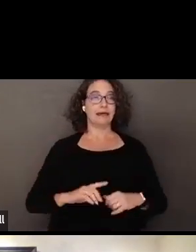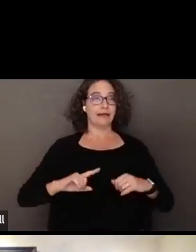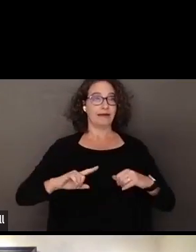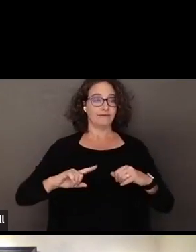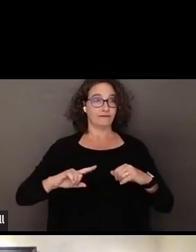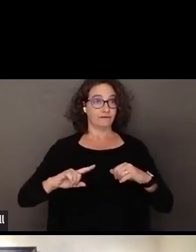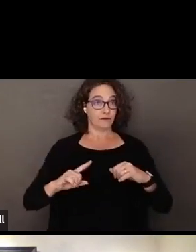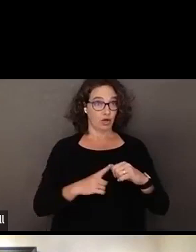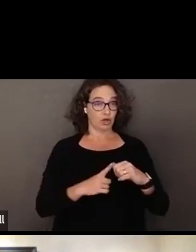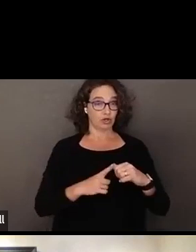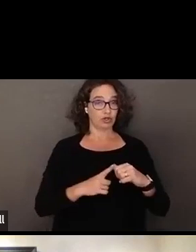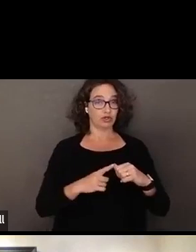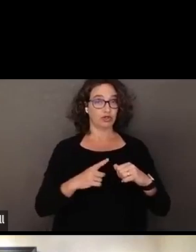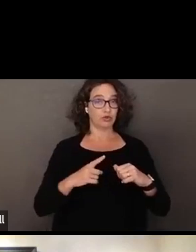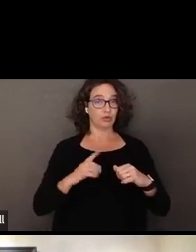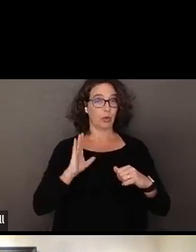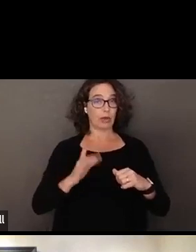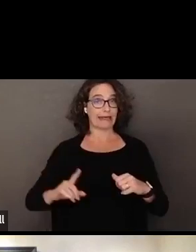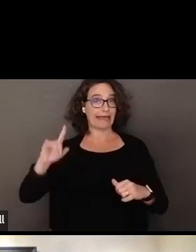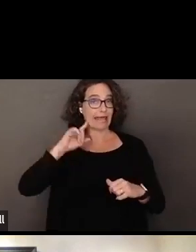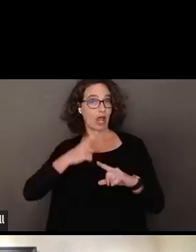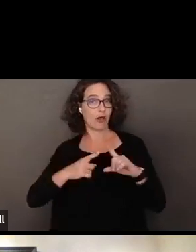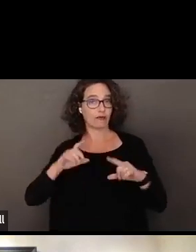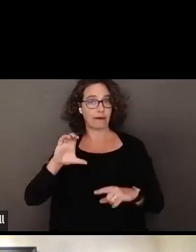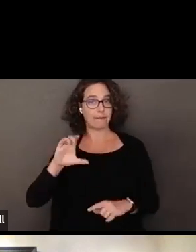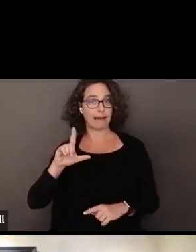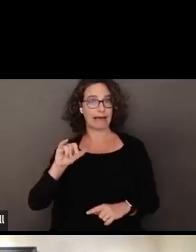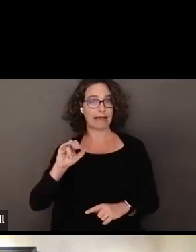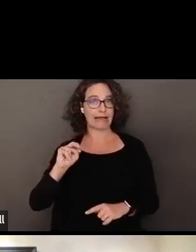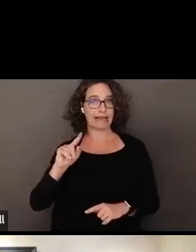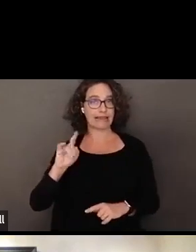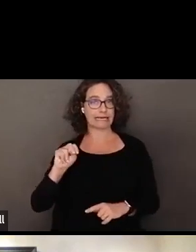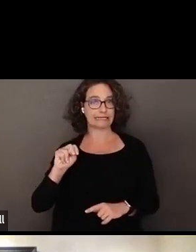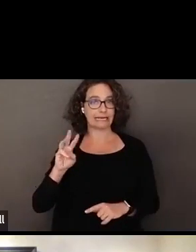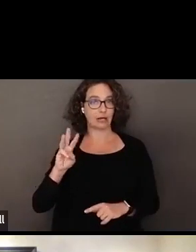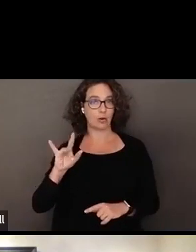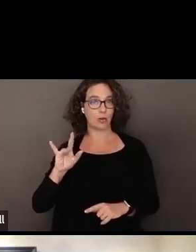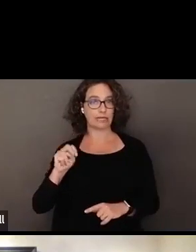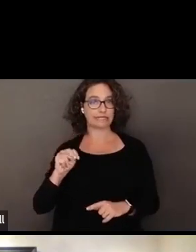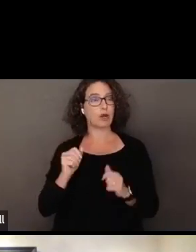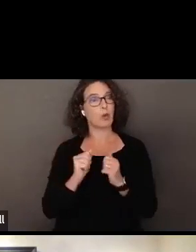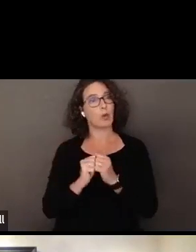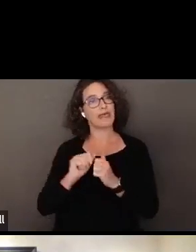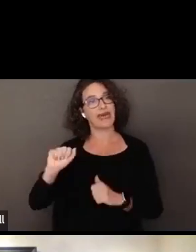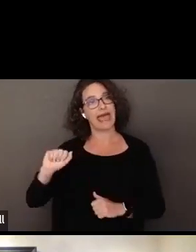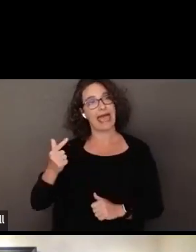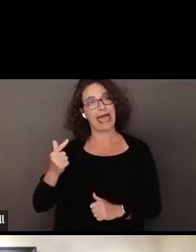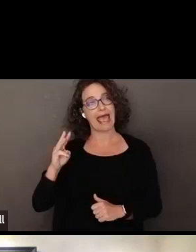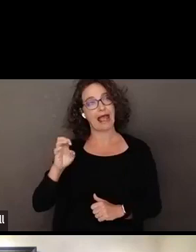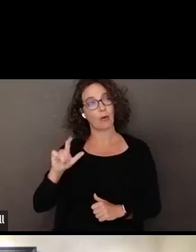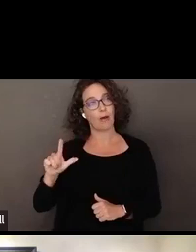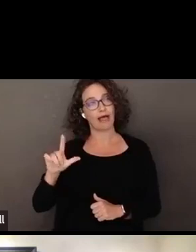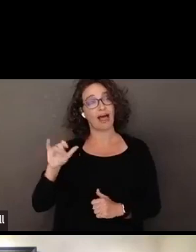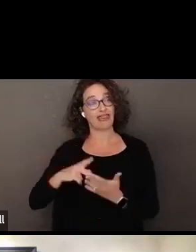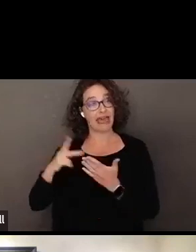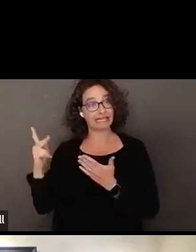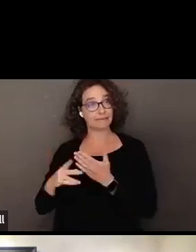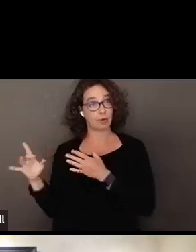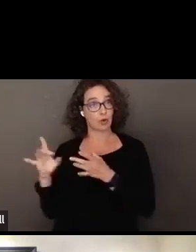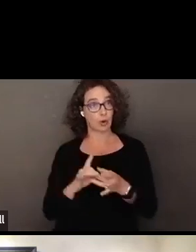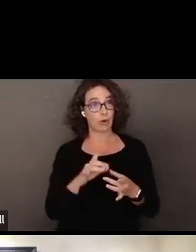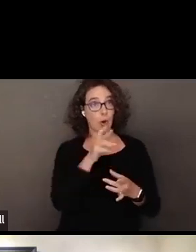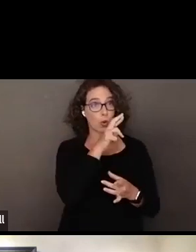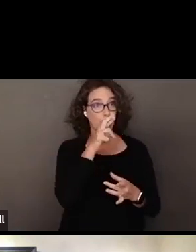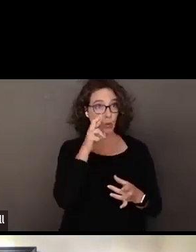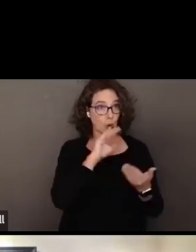First, we will hear from Clinton Wilson, who is with AgWell, which is a program connecting rural communities to